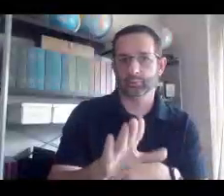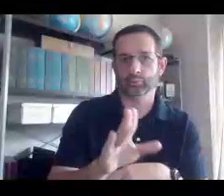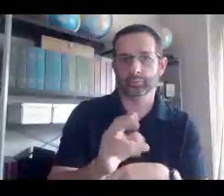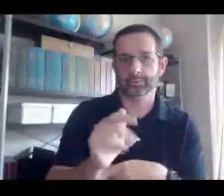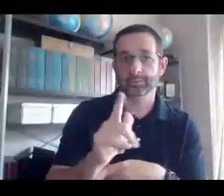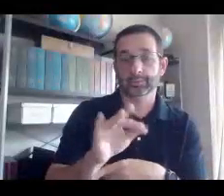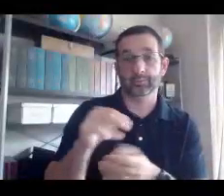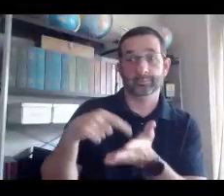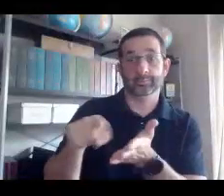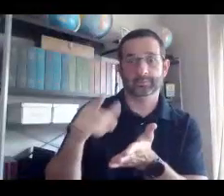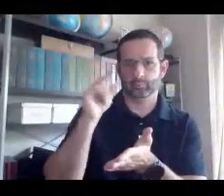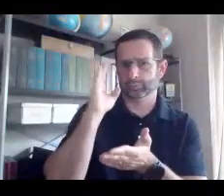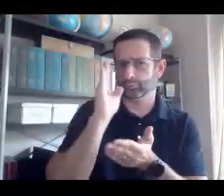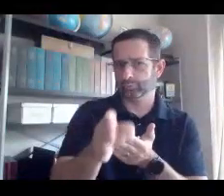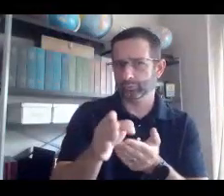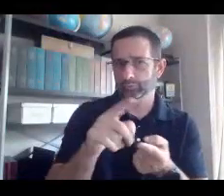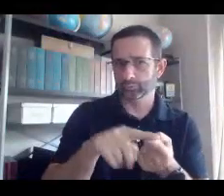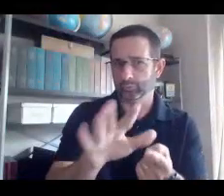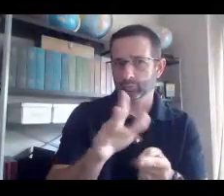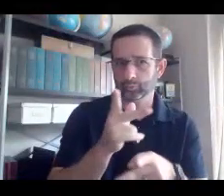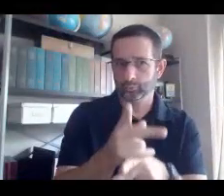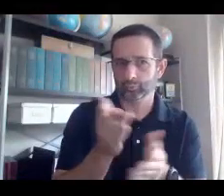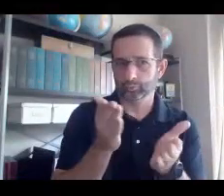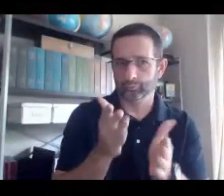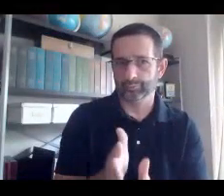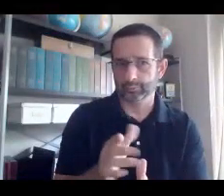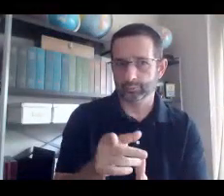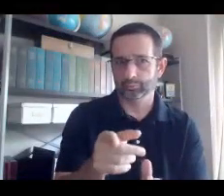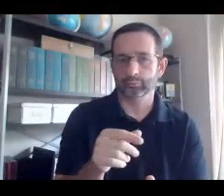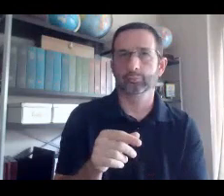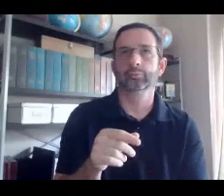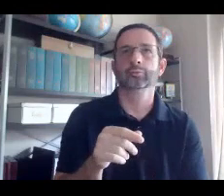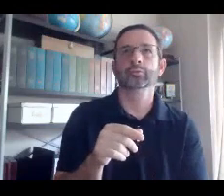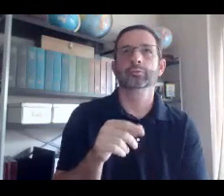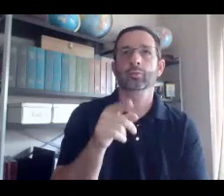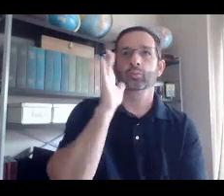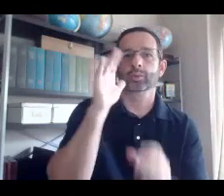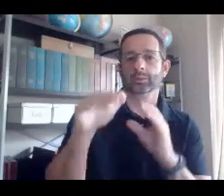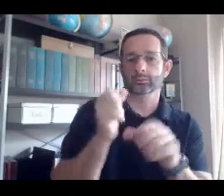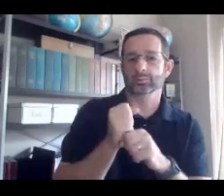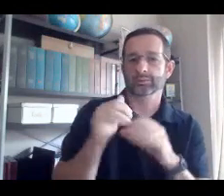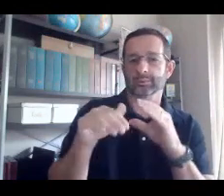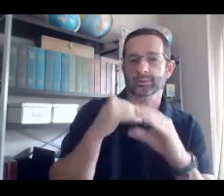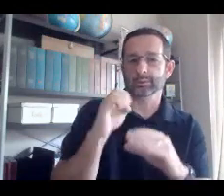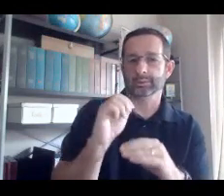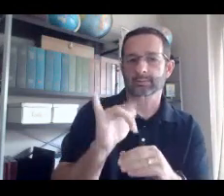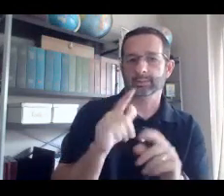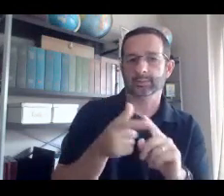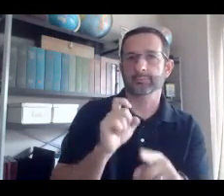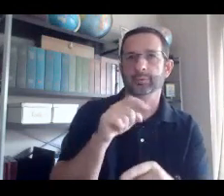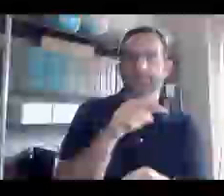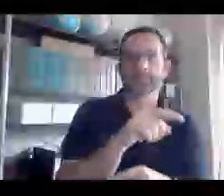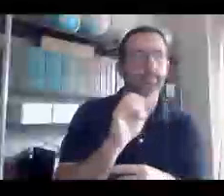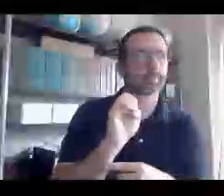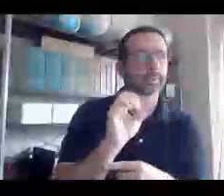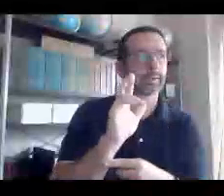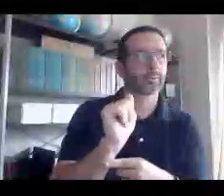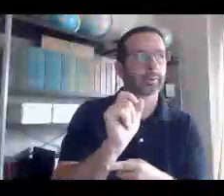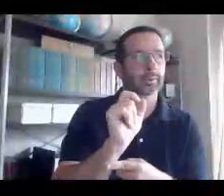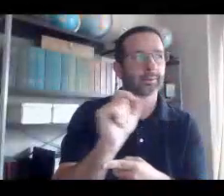Whenever we release payments on your behalf, the payments go directly to your loan servicer. You will receive